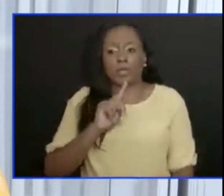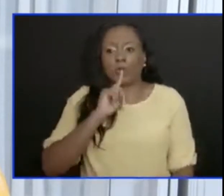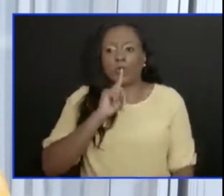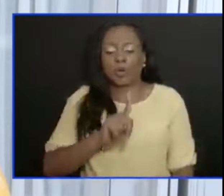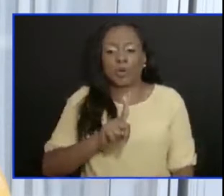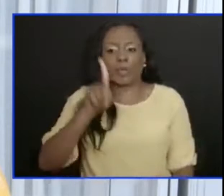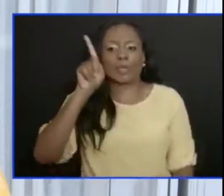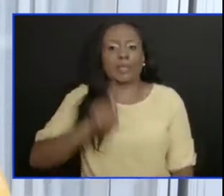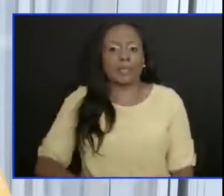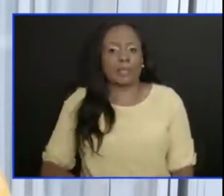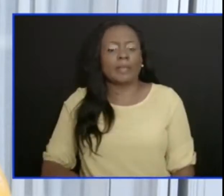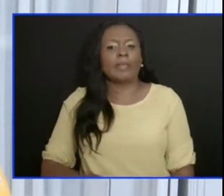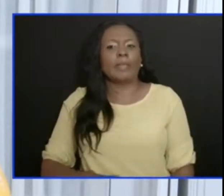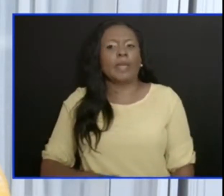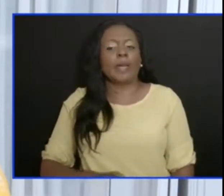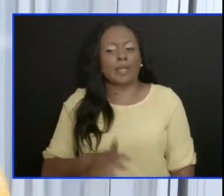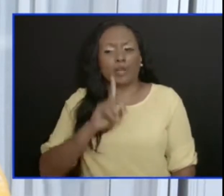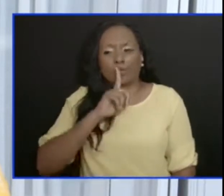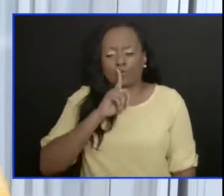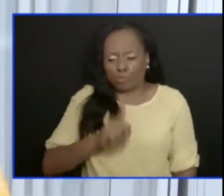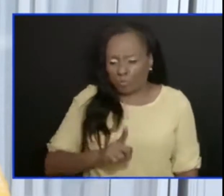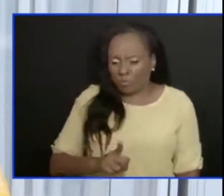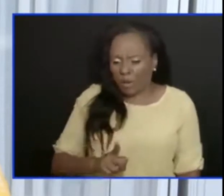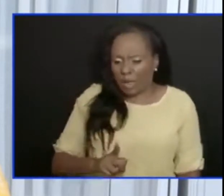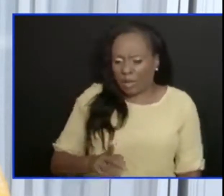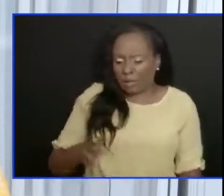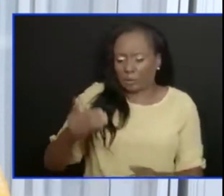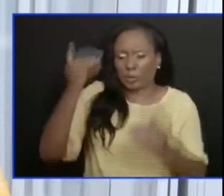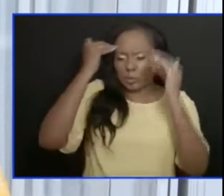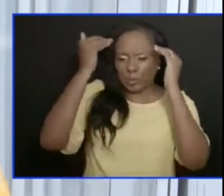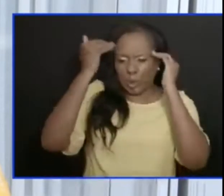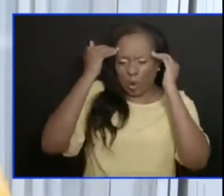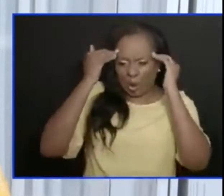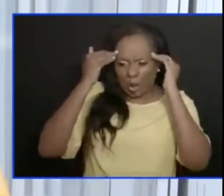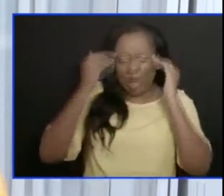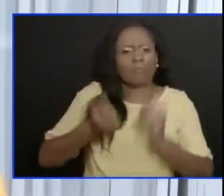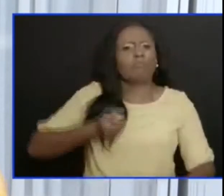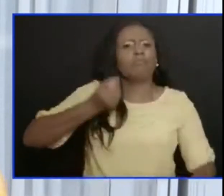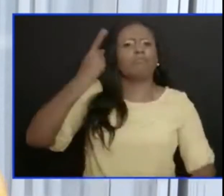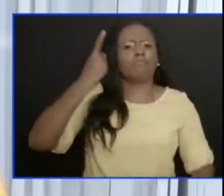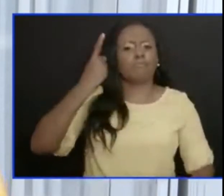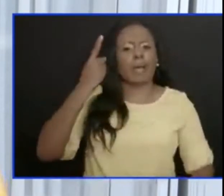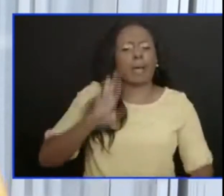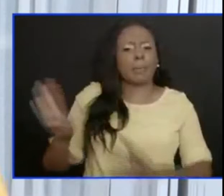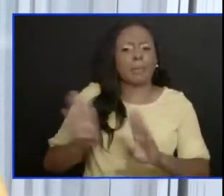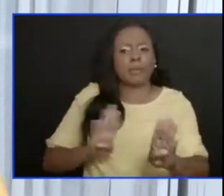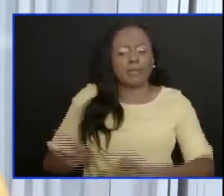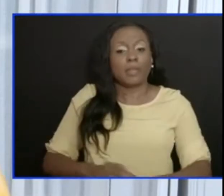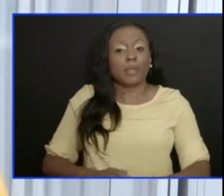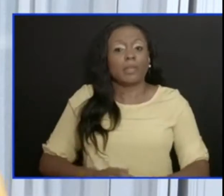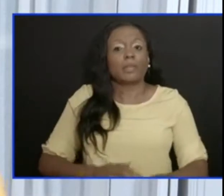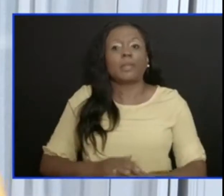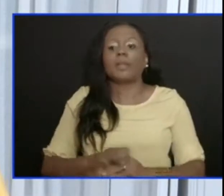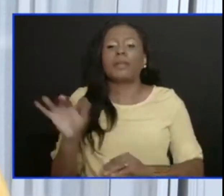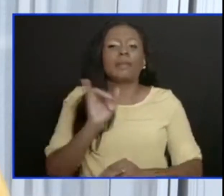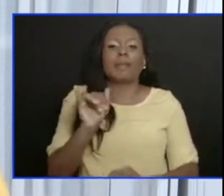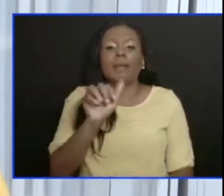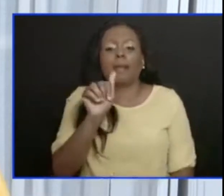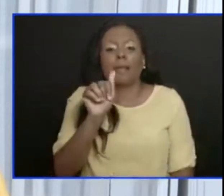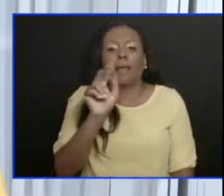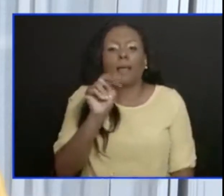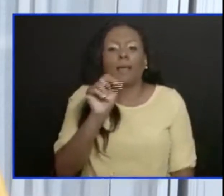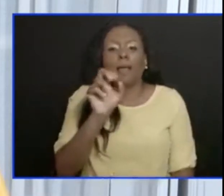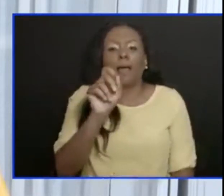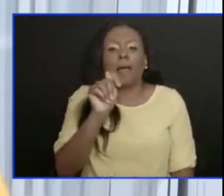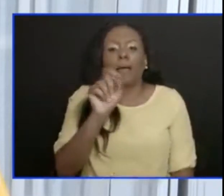colony. Ants are not big, they're not strong, but they exemplify hard work, discipline,